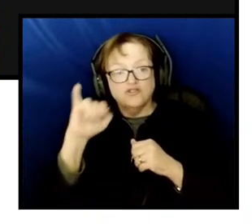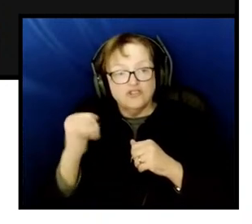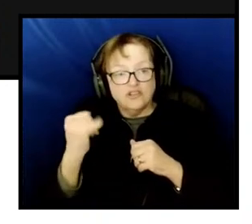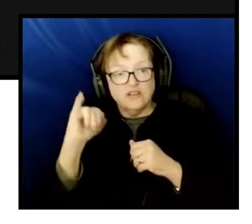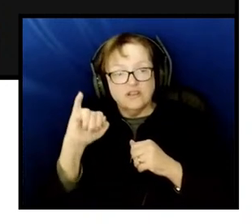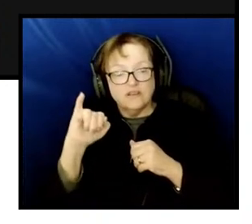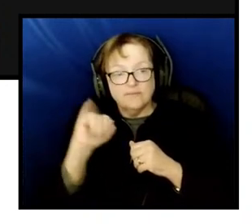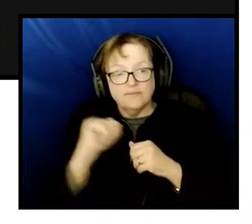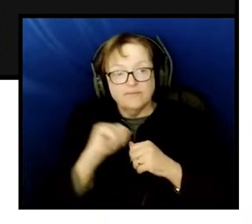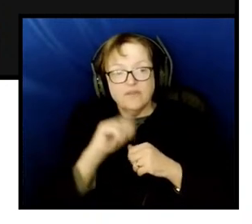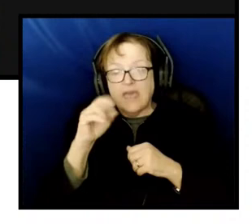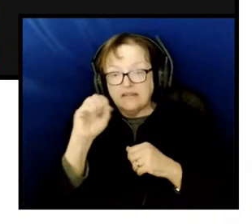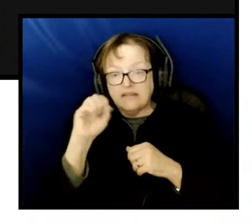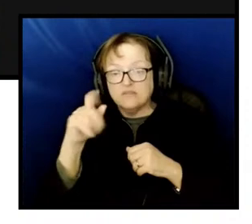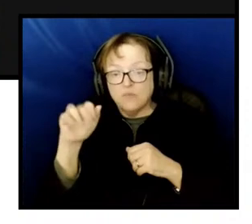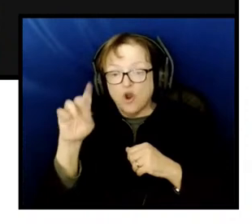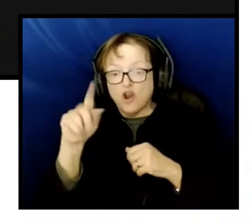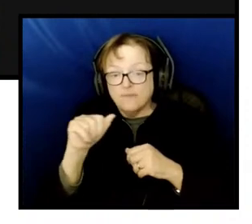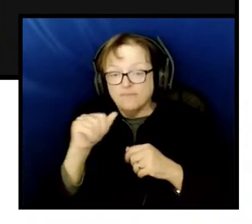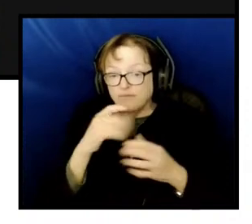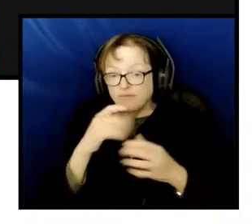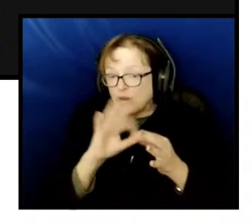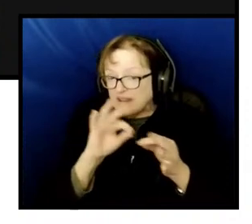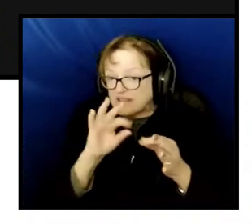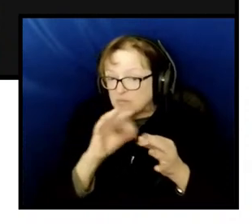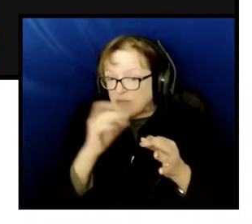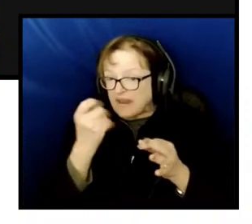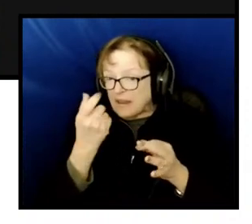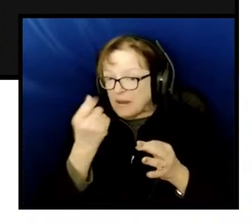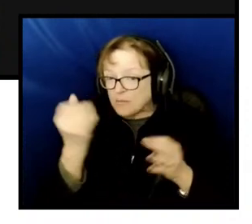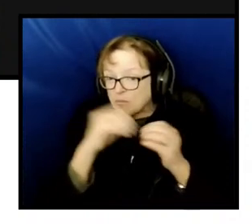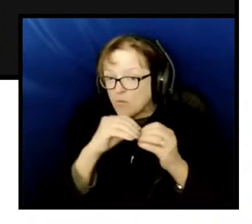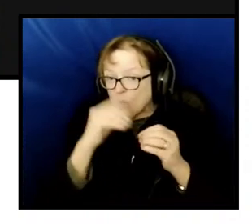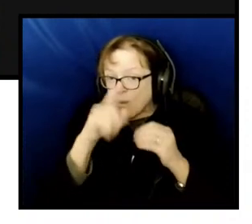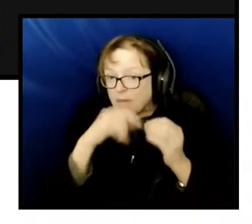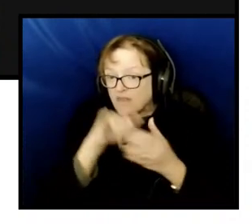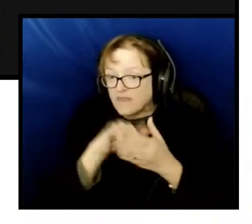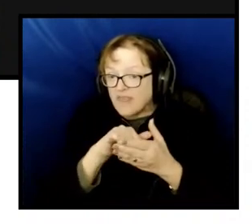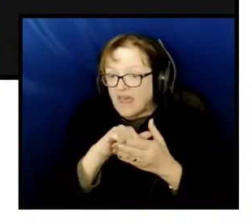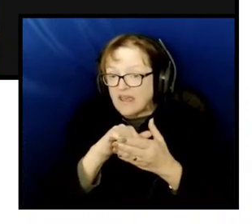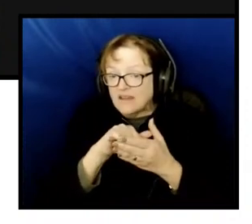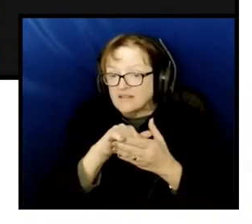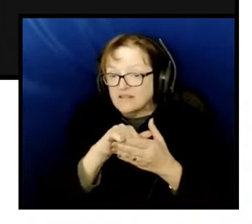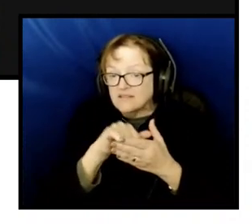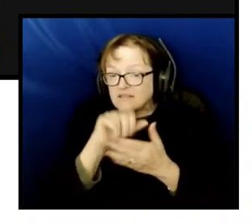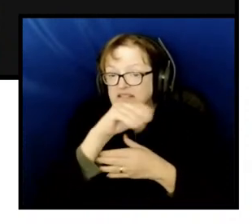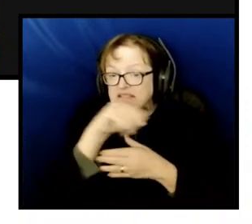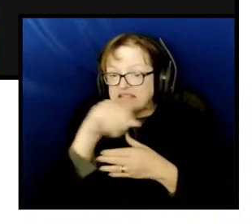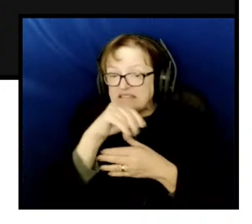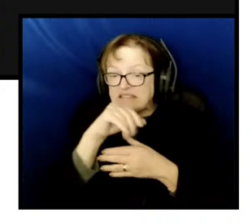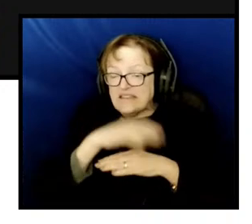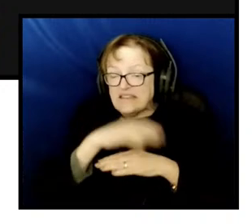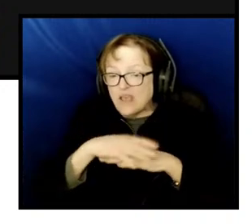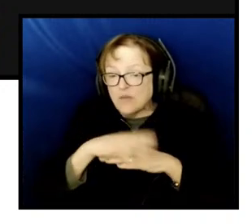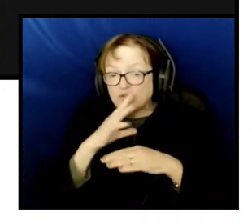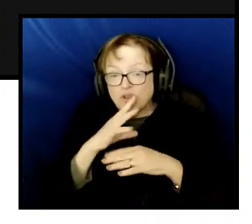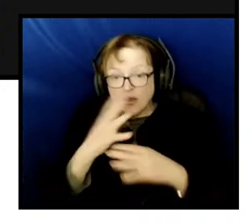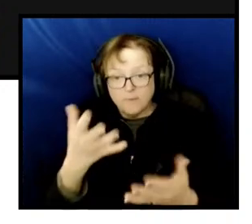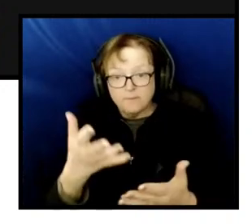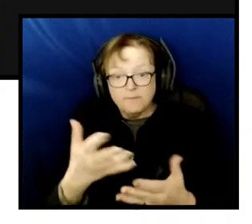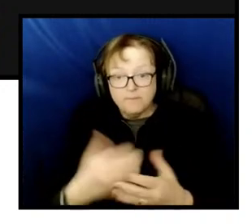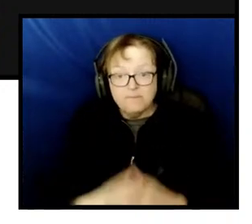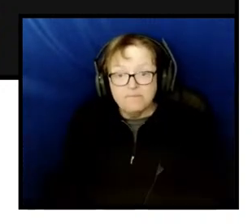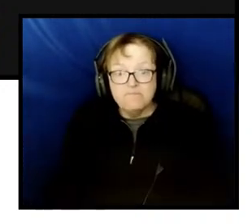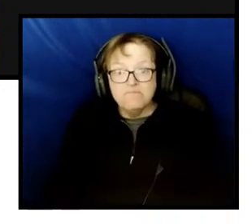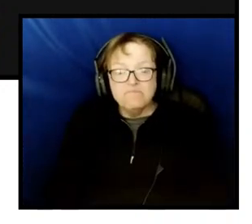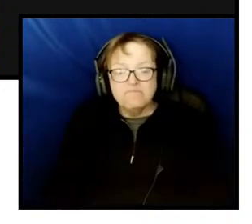and Sparta. Sparta, do you want to give a little bit of info about this Sea Table Talk that you did with our guests?